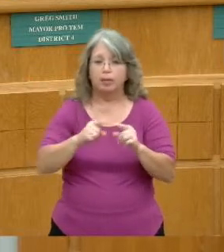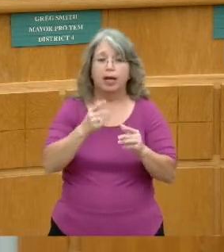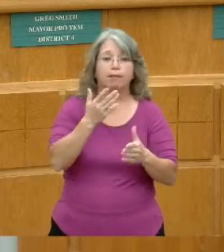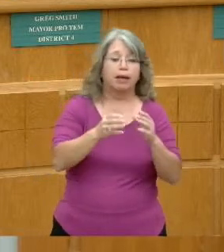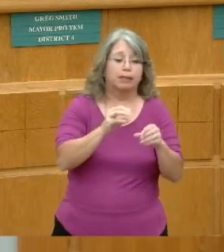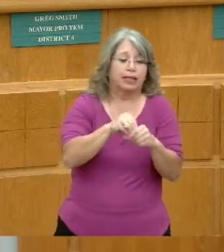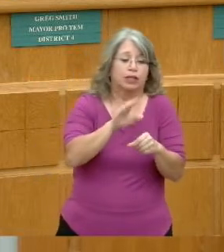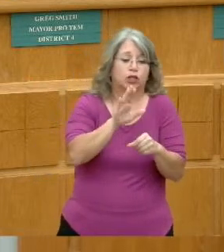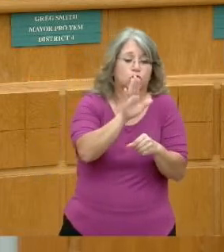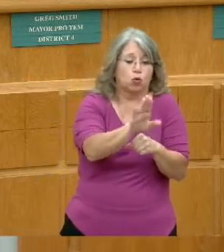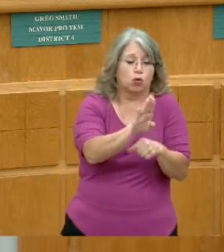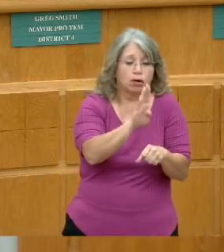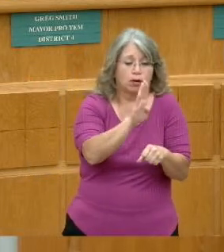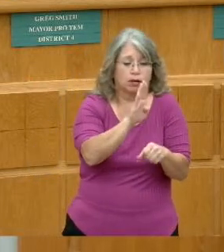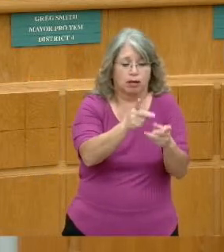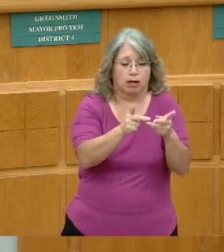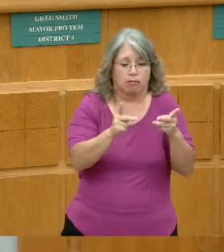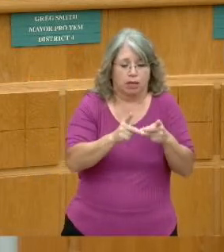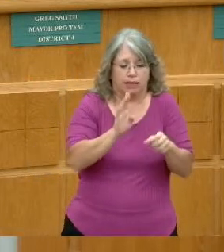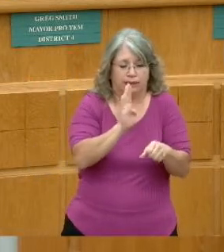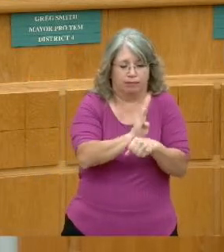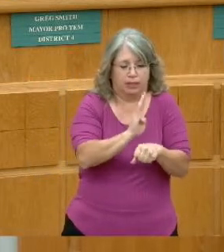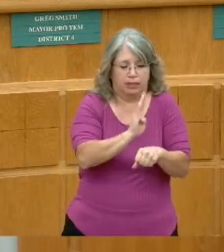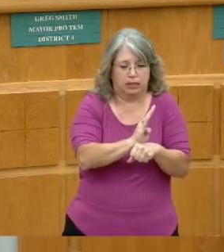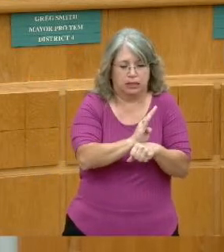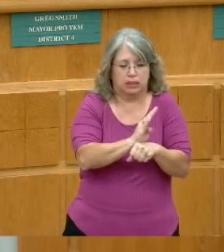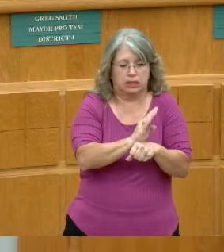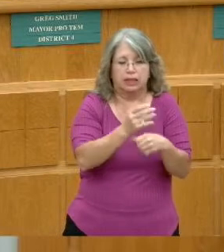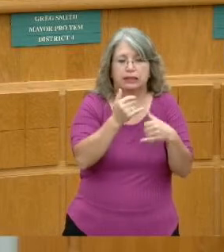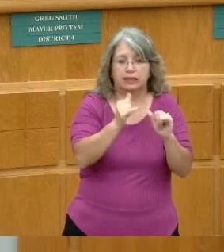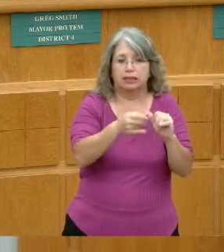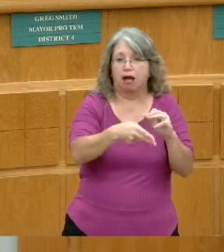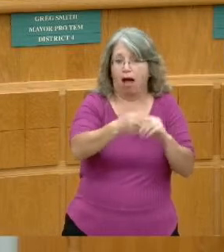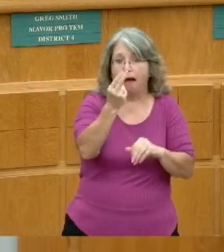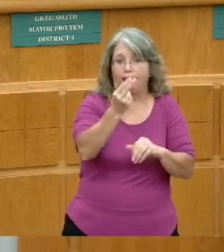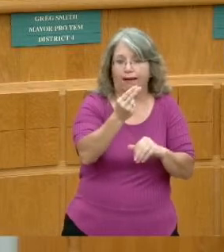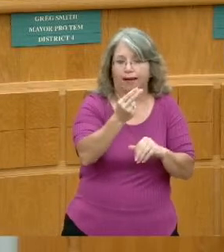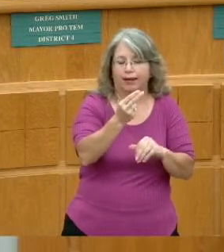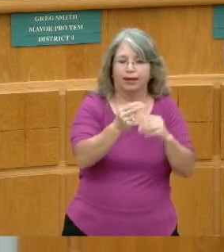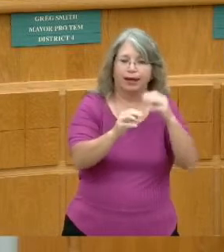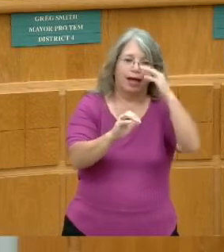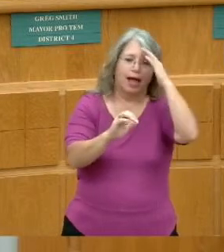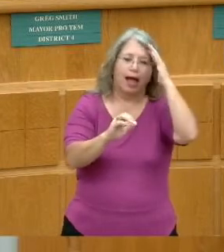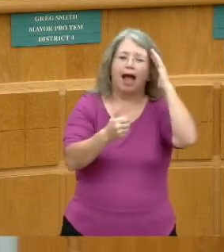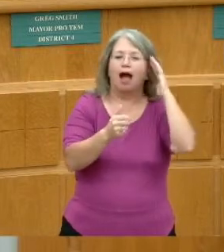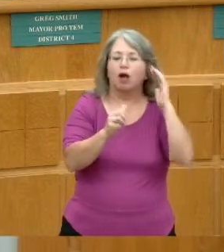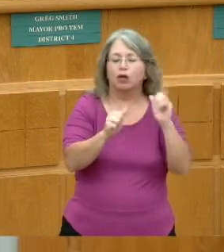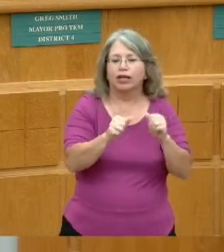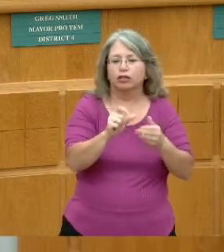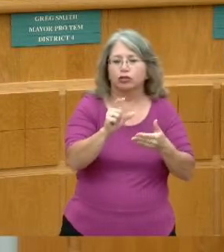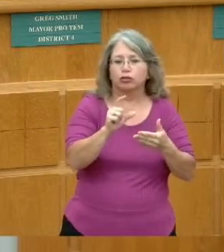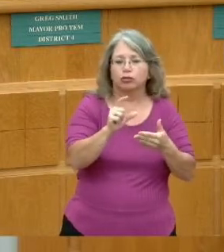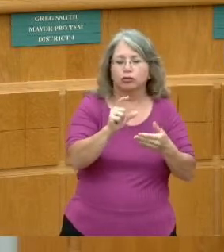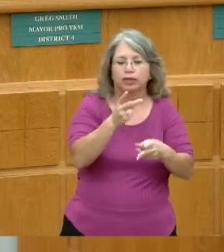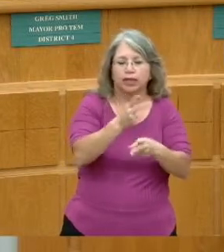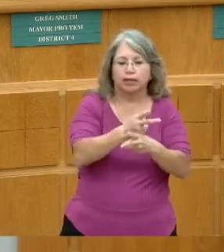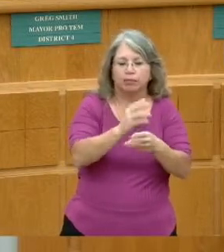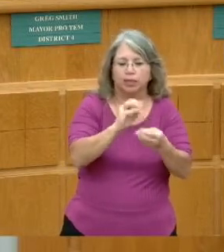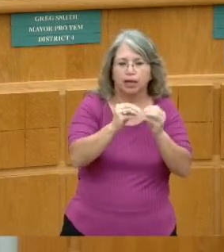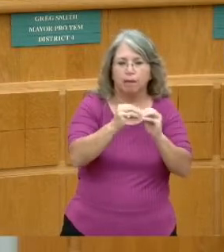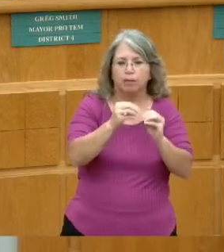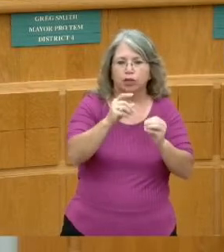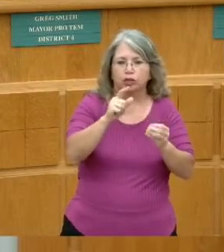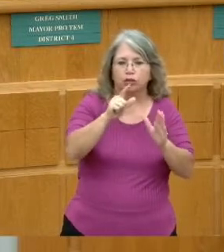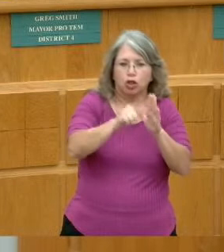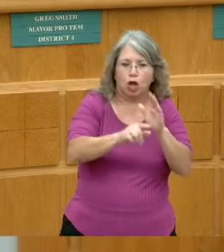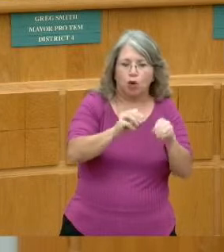of your place of business. Now, the way that you decrease the transmission rate in your place of business is to employ social distancing policies.